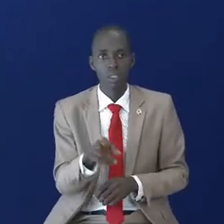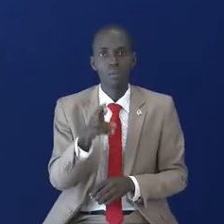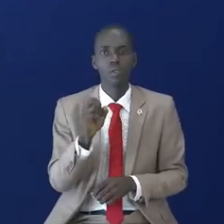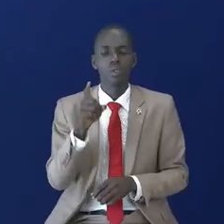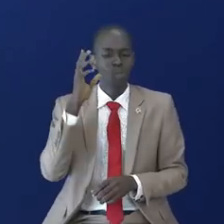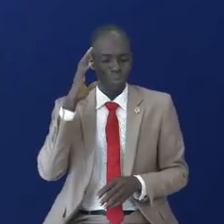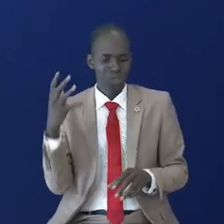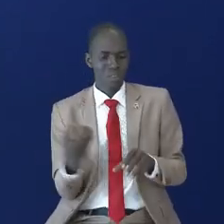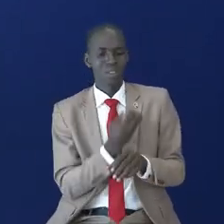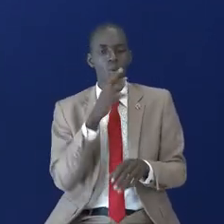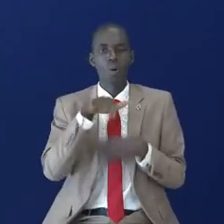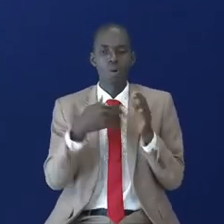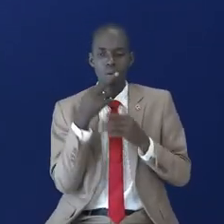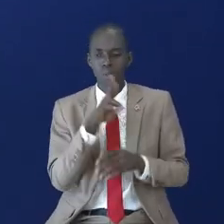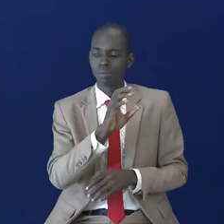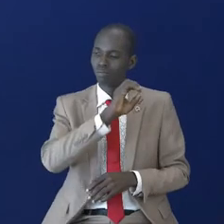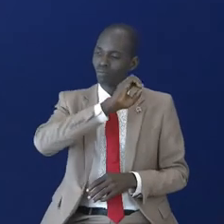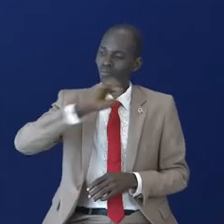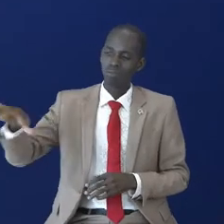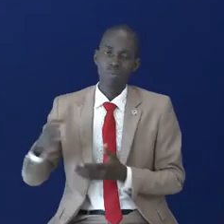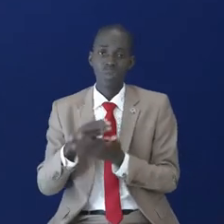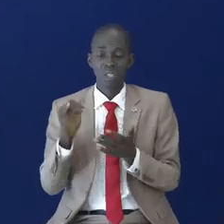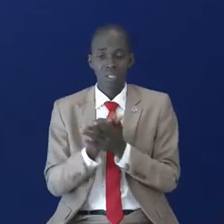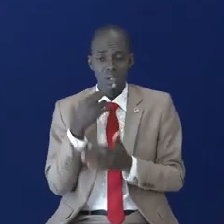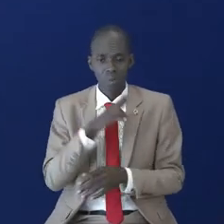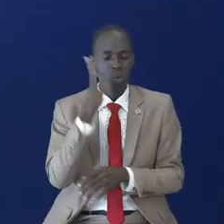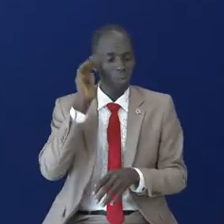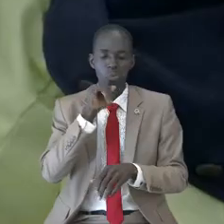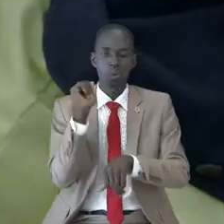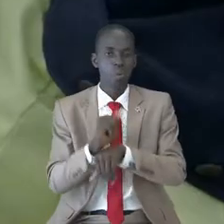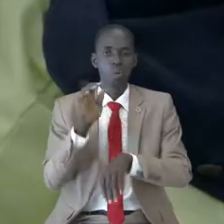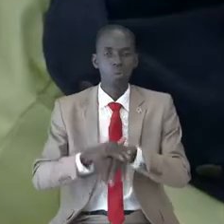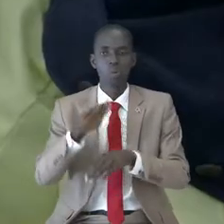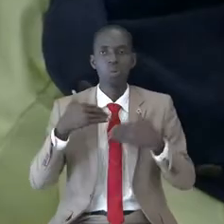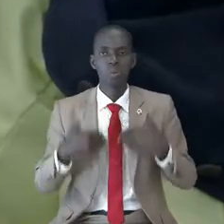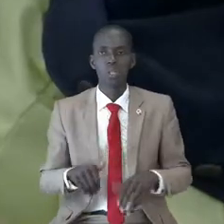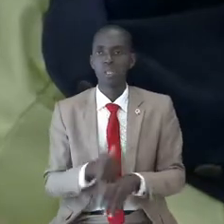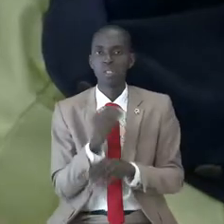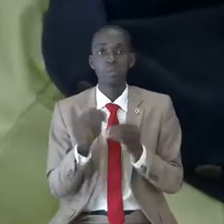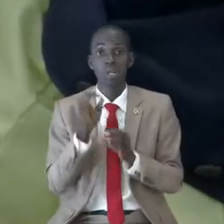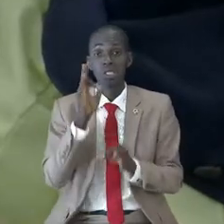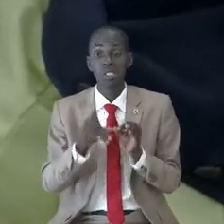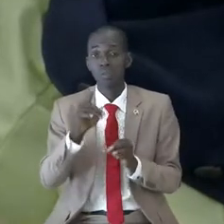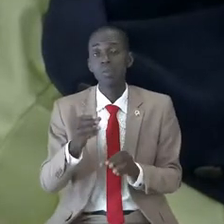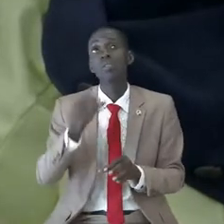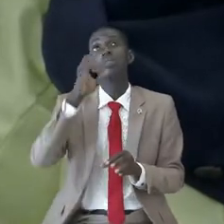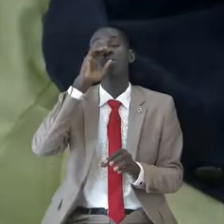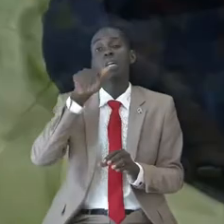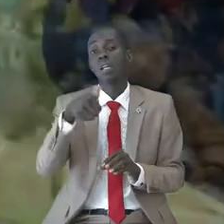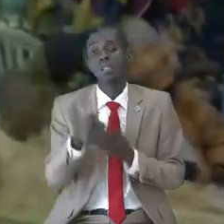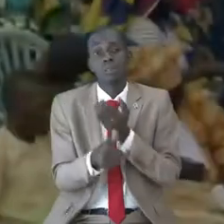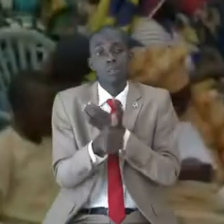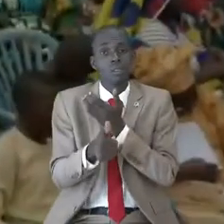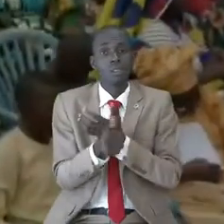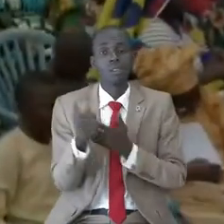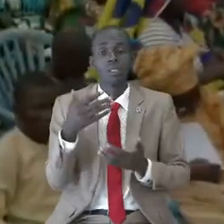those serpents away. That serpent will not walk on your body anymore. And if they drink any deadly sin,